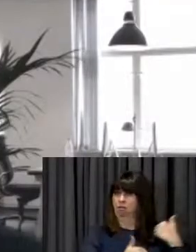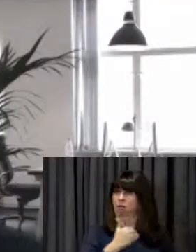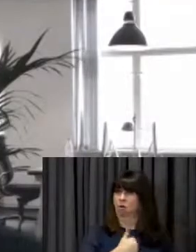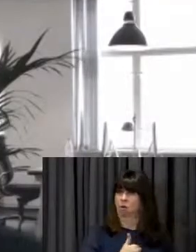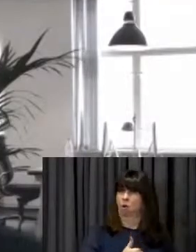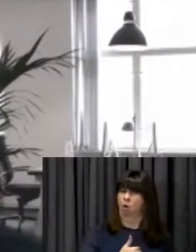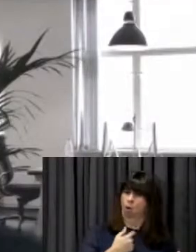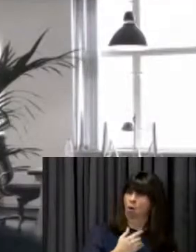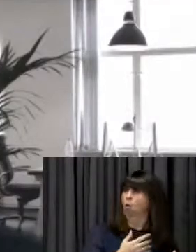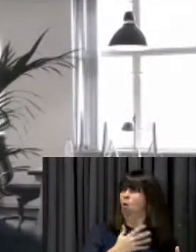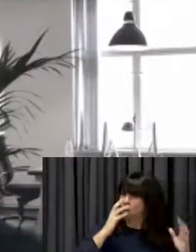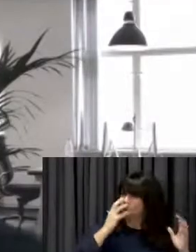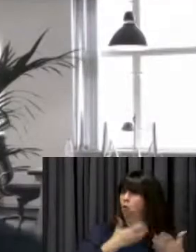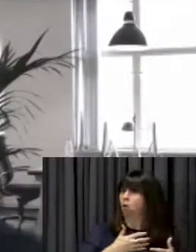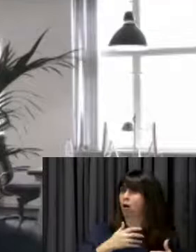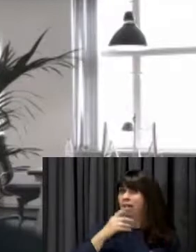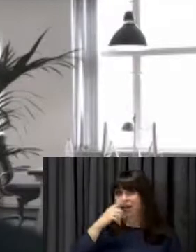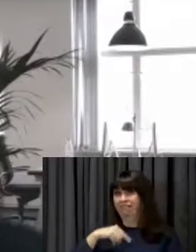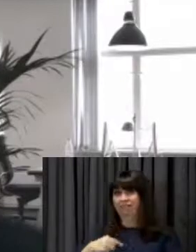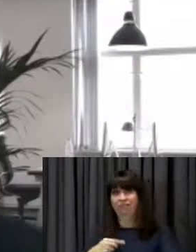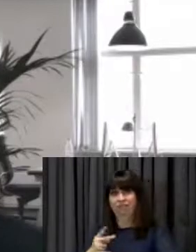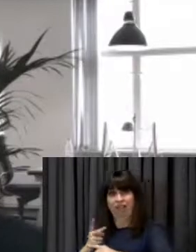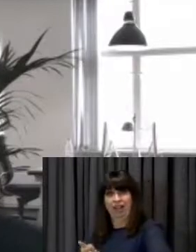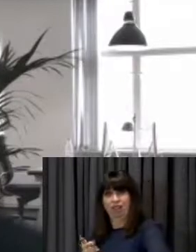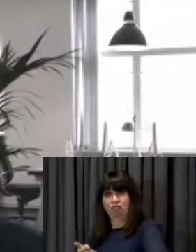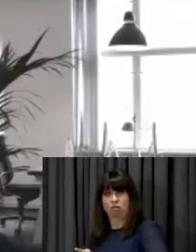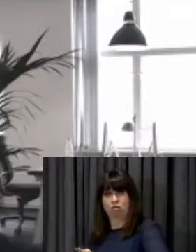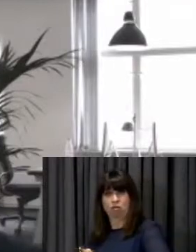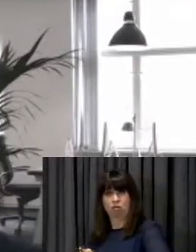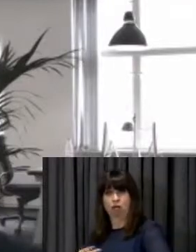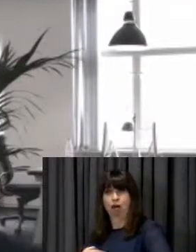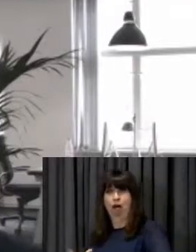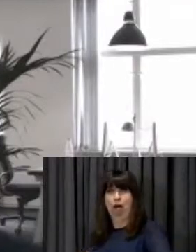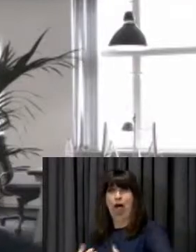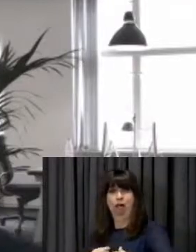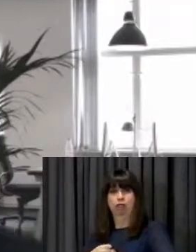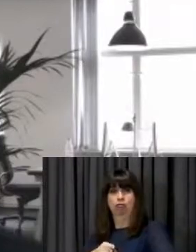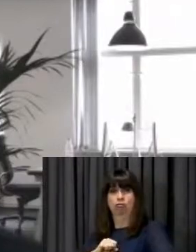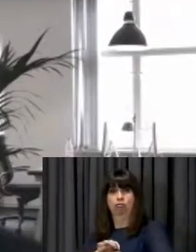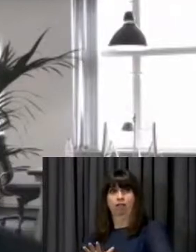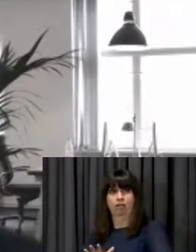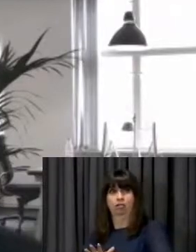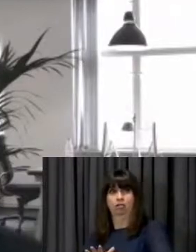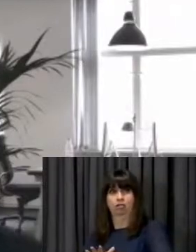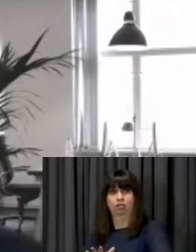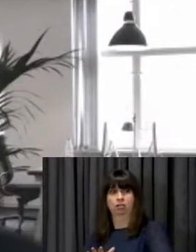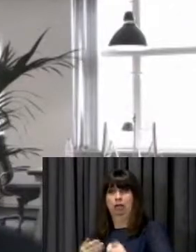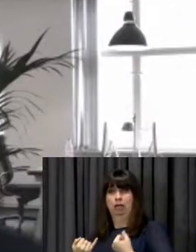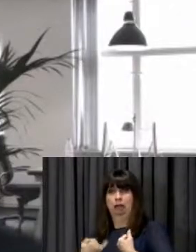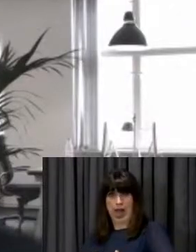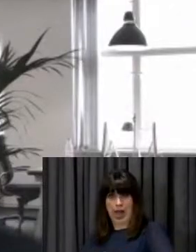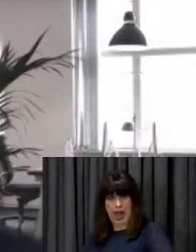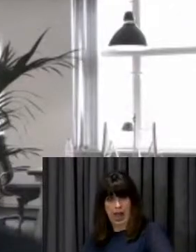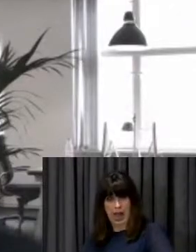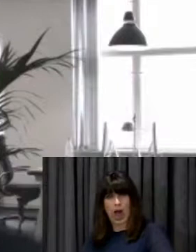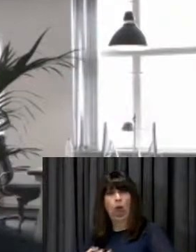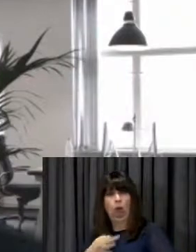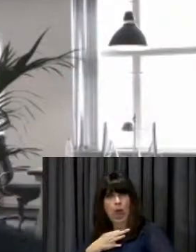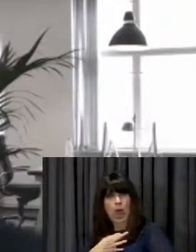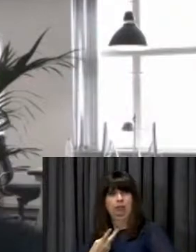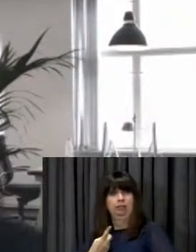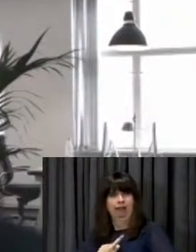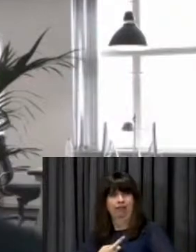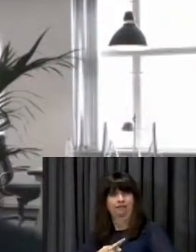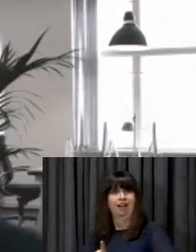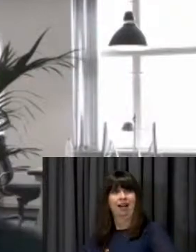that if the unpaid carer succumbs to the virus, it's not just their health that's at issue,